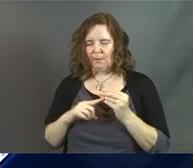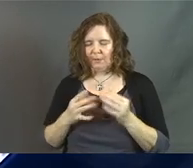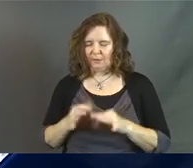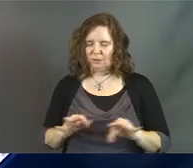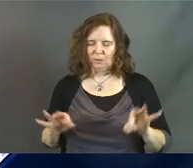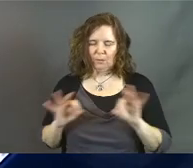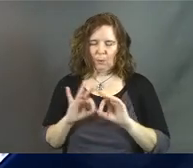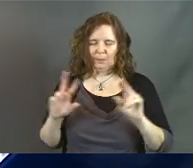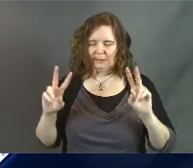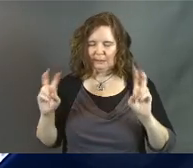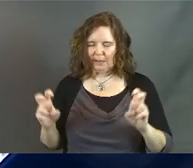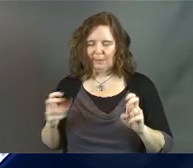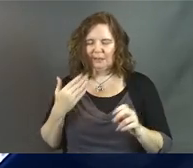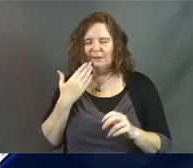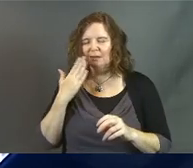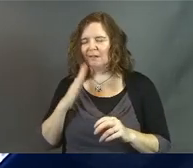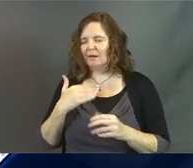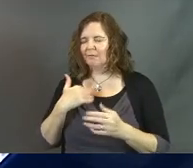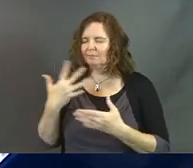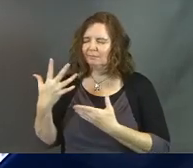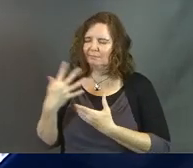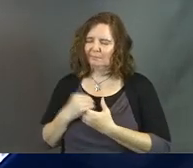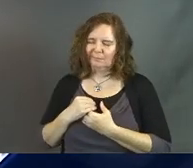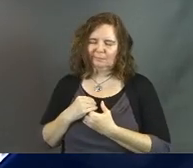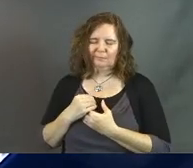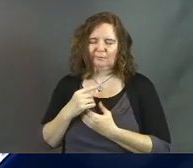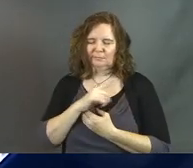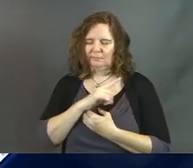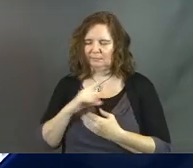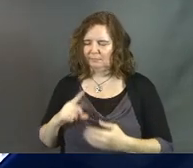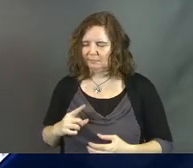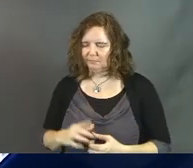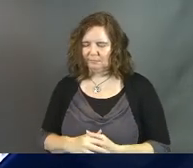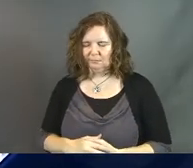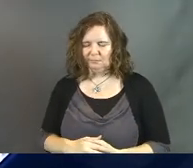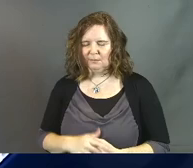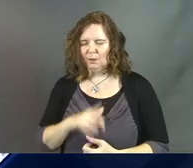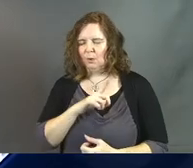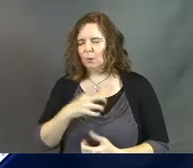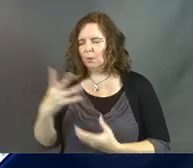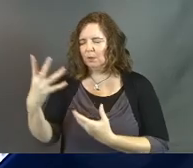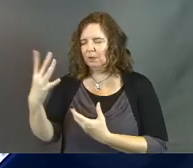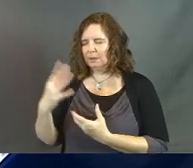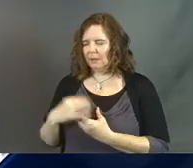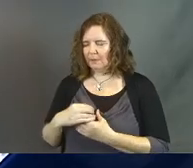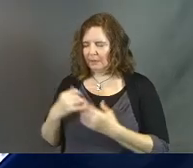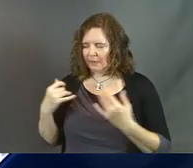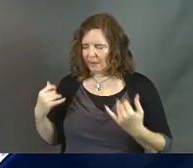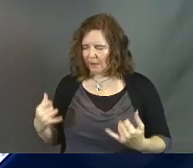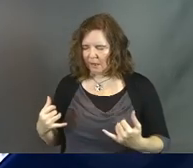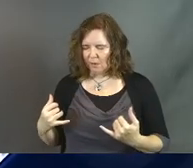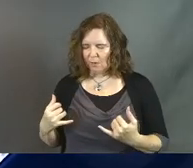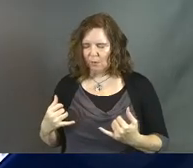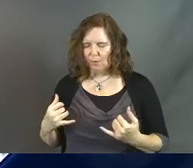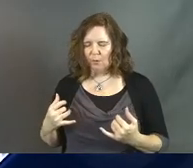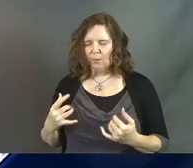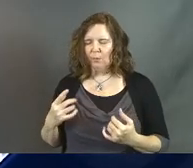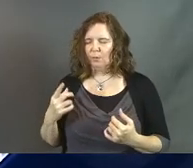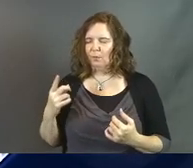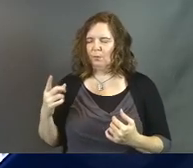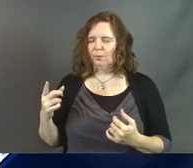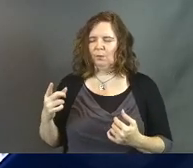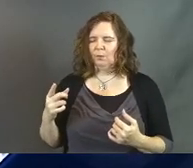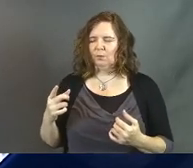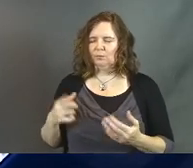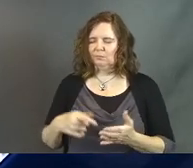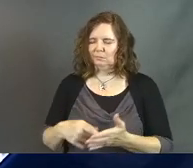this important topic. God, would you just come in right now, Lord? Lord, would you come in right now? And Lord,